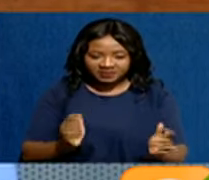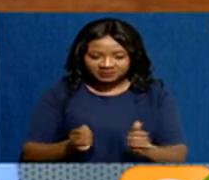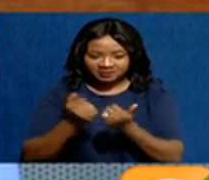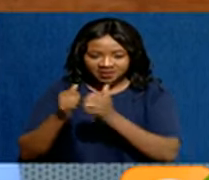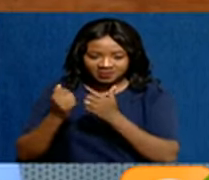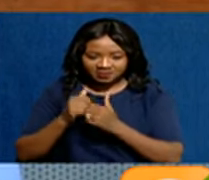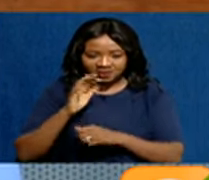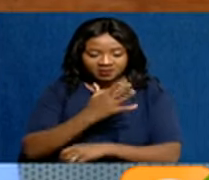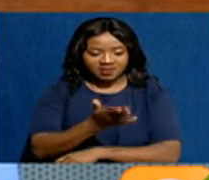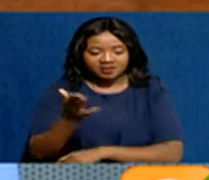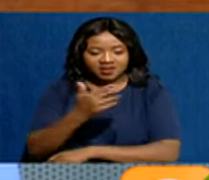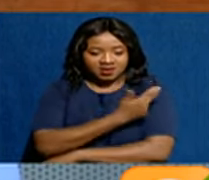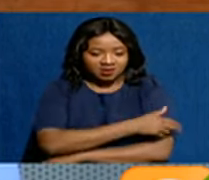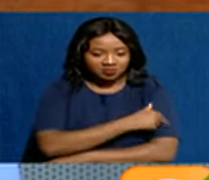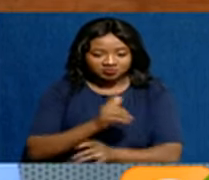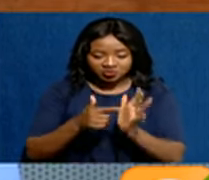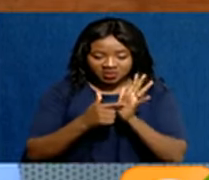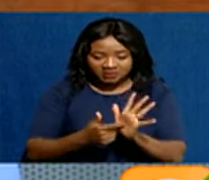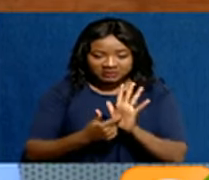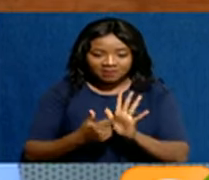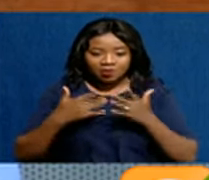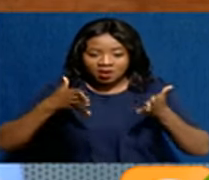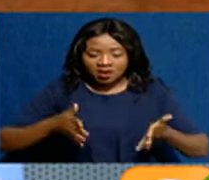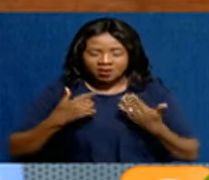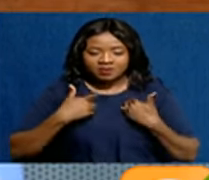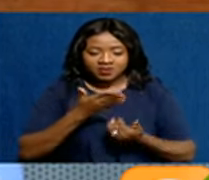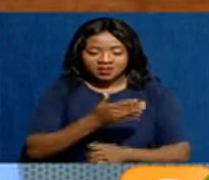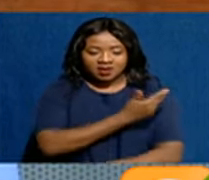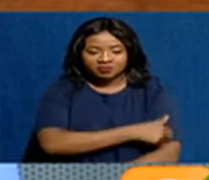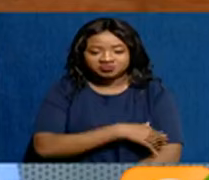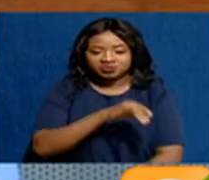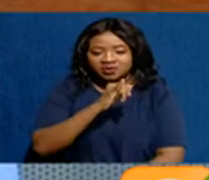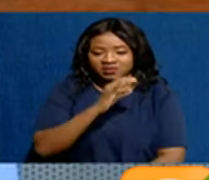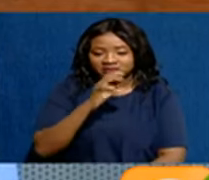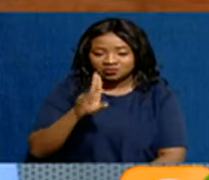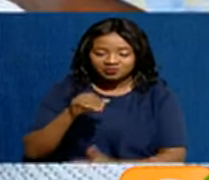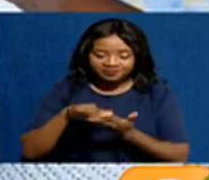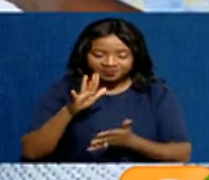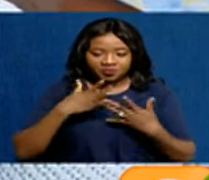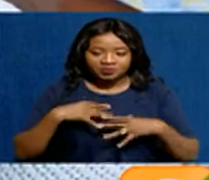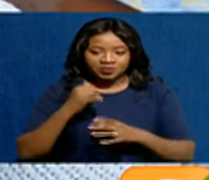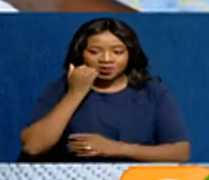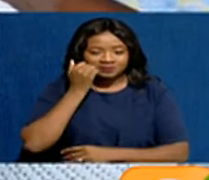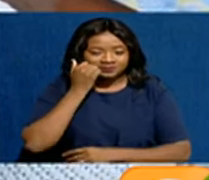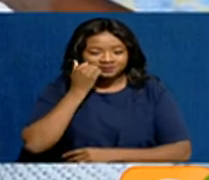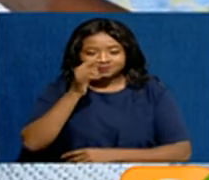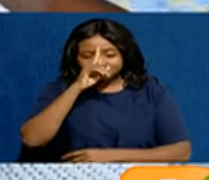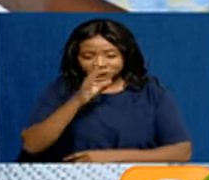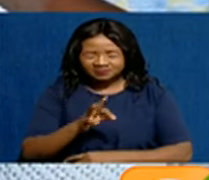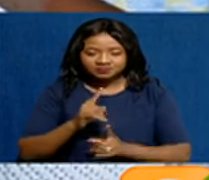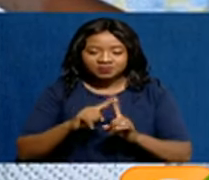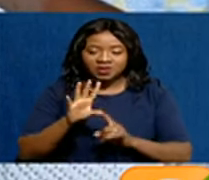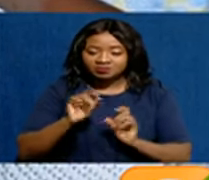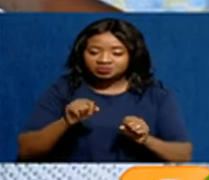hospitali. Sasa hivi nikiwa hapa ICU, most of the patients are critically ill. You find that